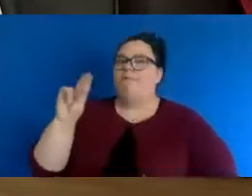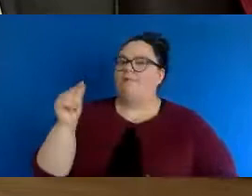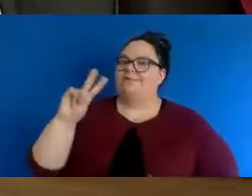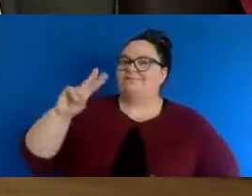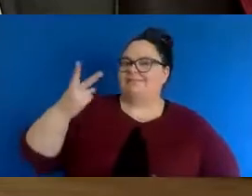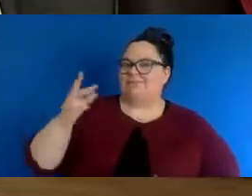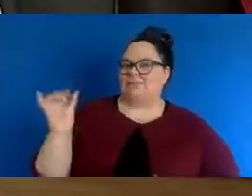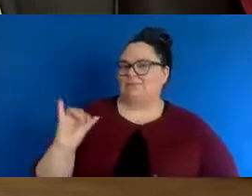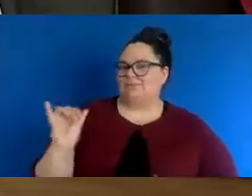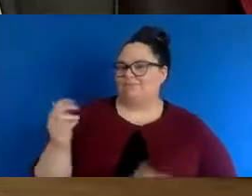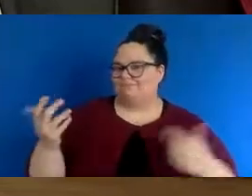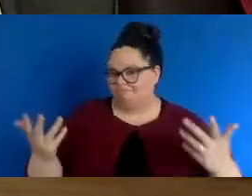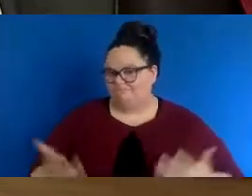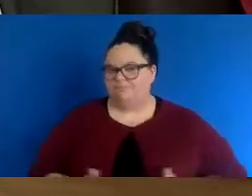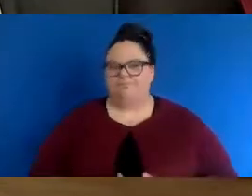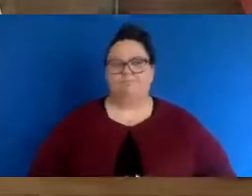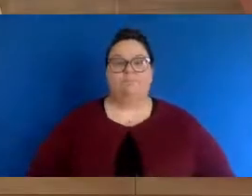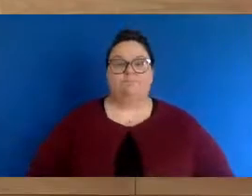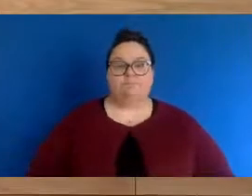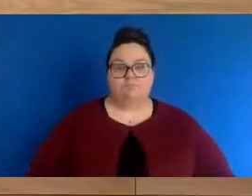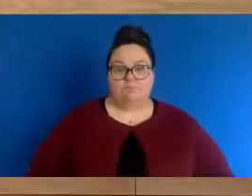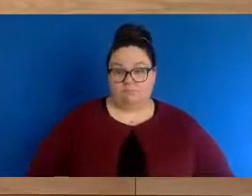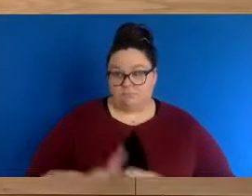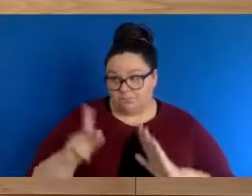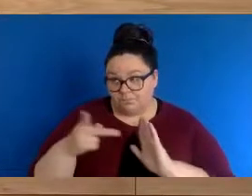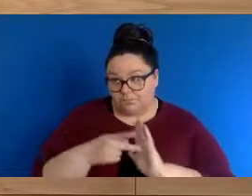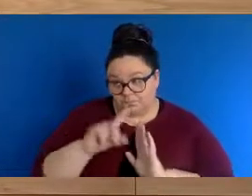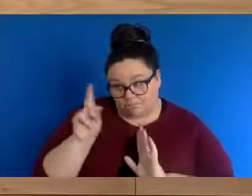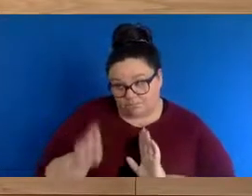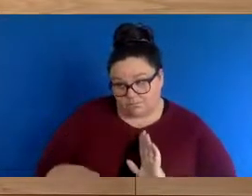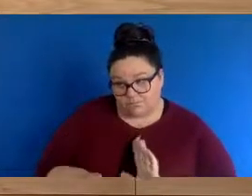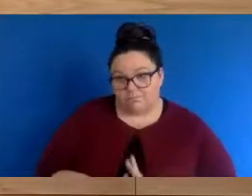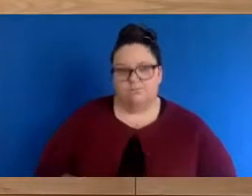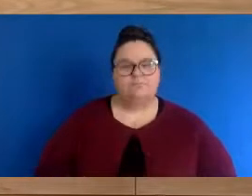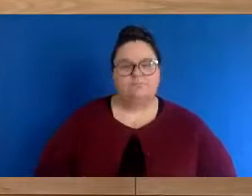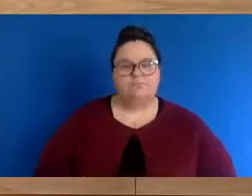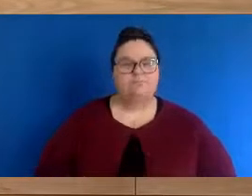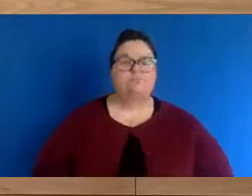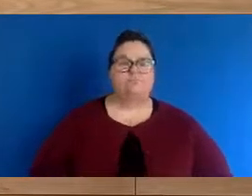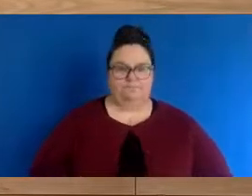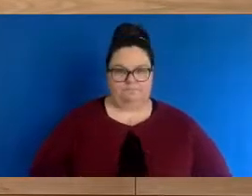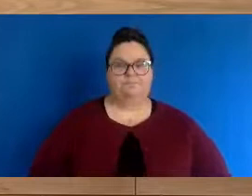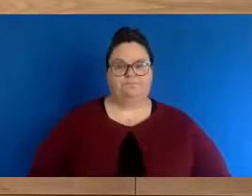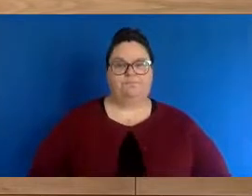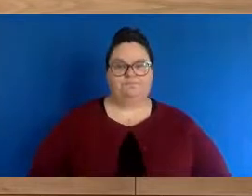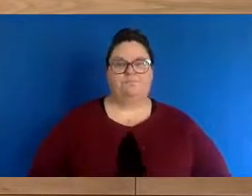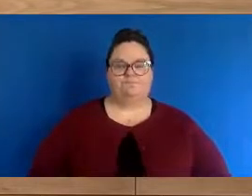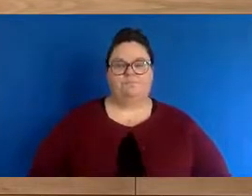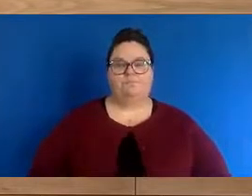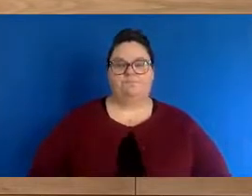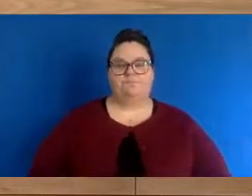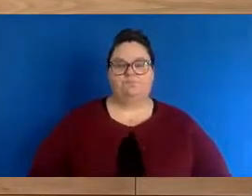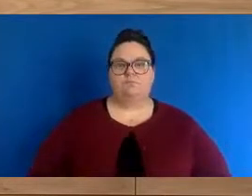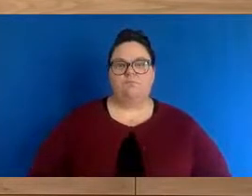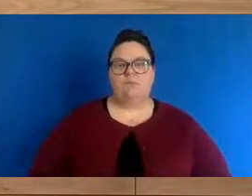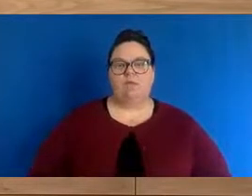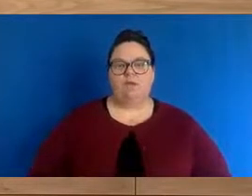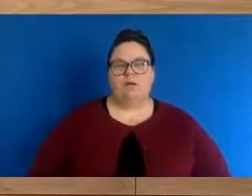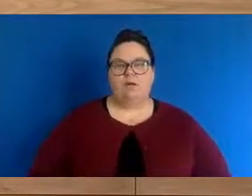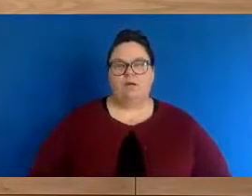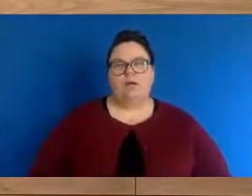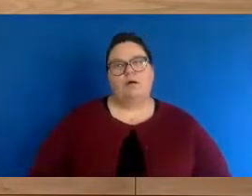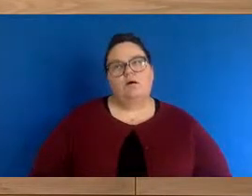well. Thank you, Dr. Jennifer. Do you have a follow-up today? Yes, I do. I was curious, will there